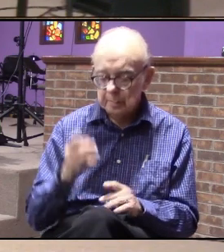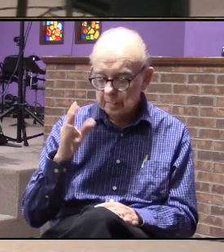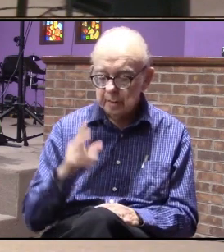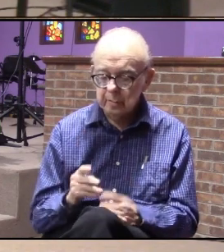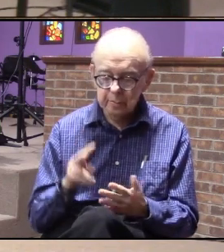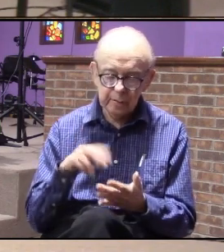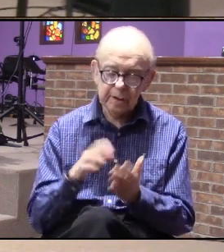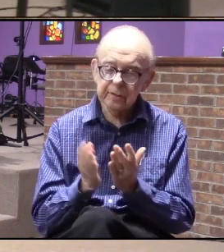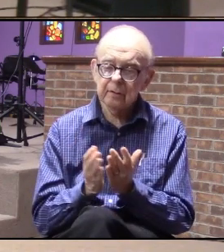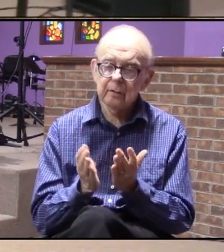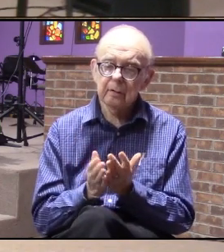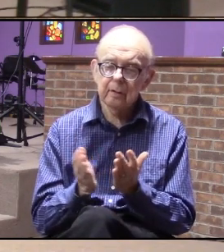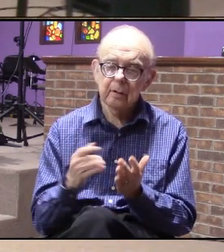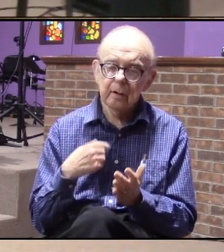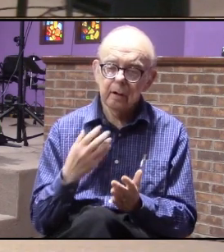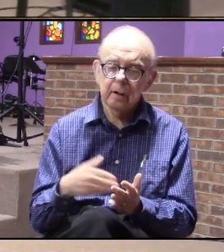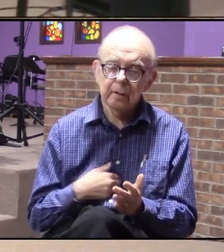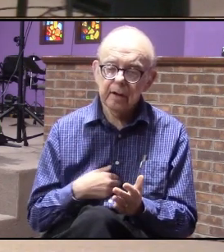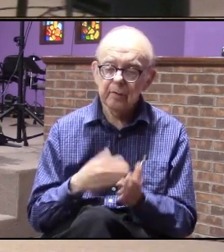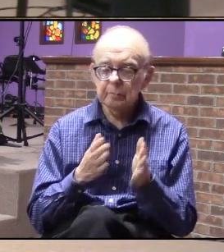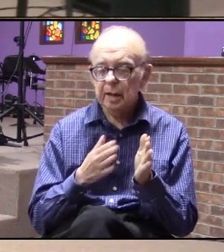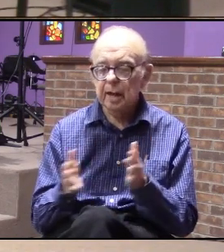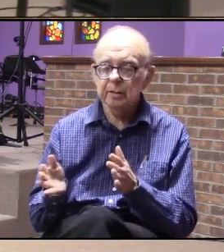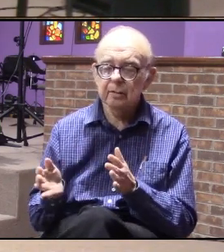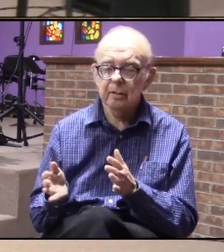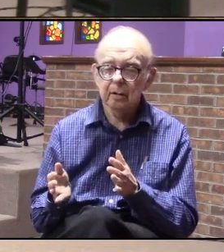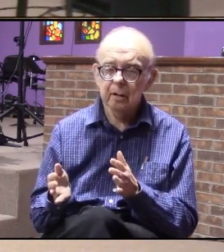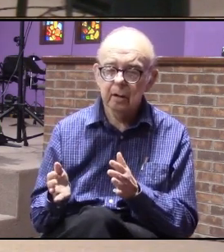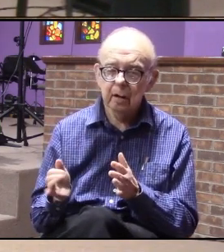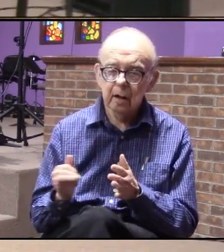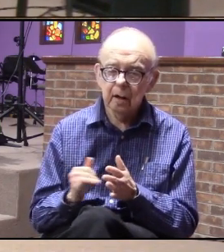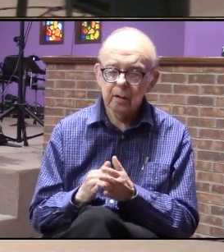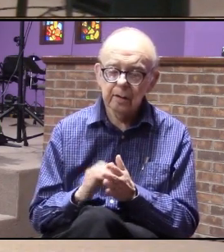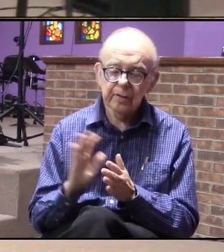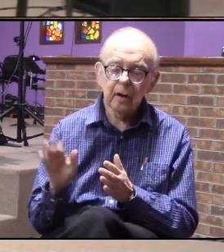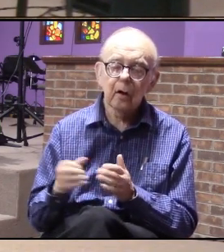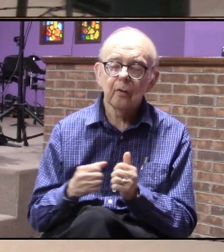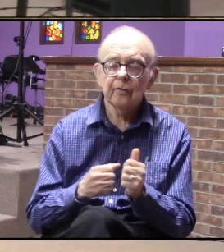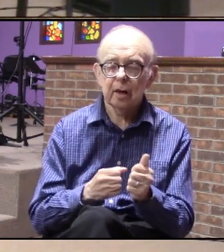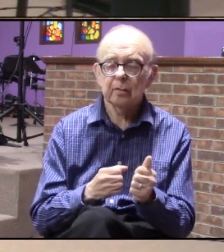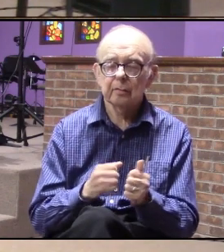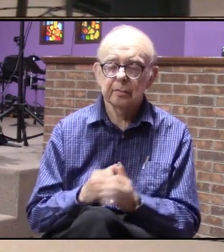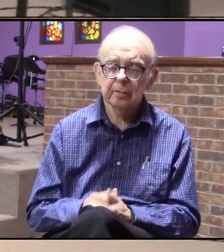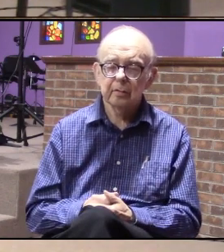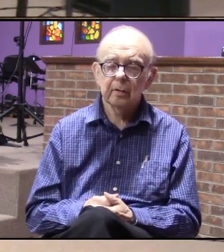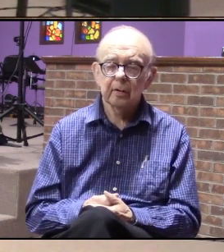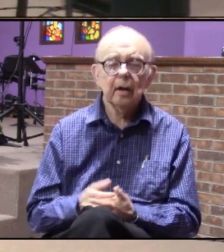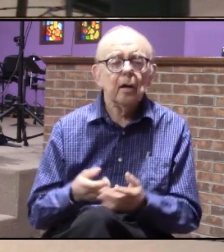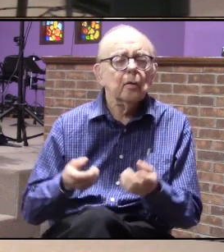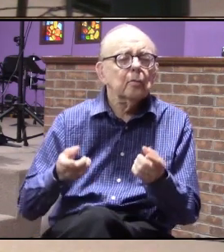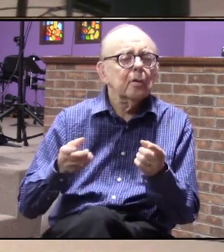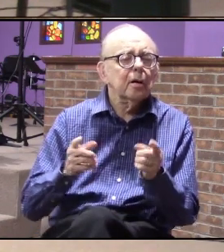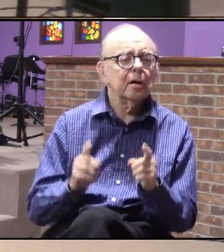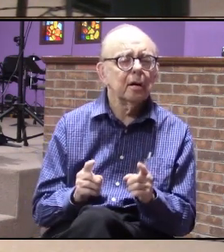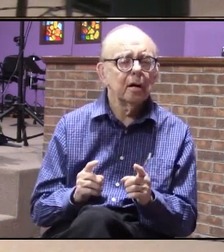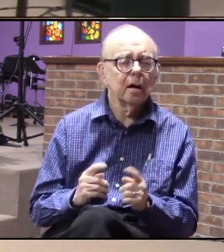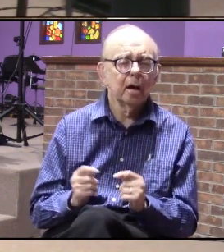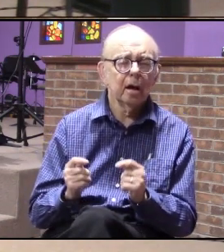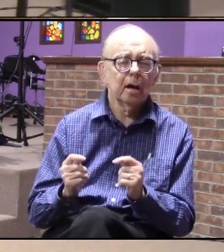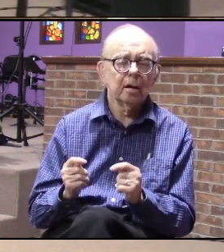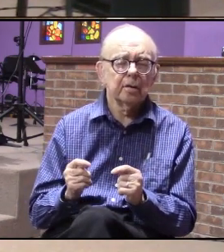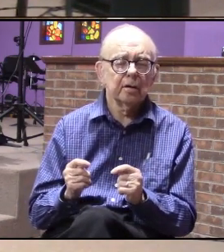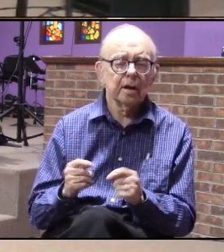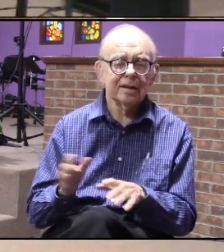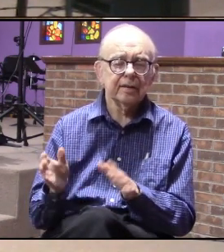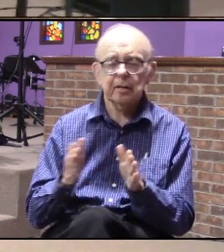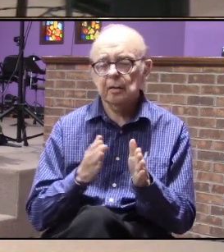book, and then they have a plan that they all follow. And what happens is they try to take the